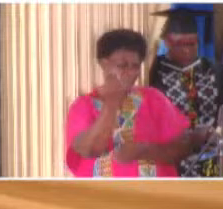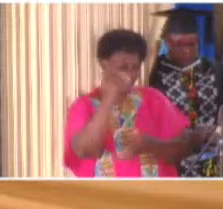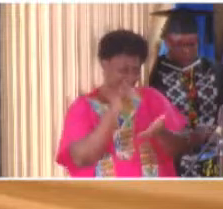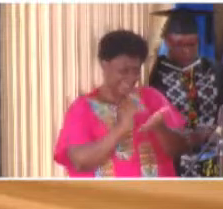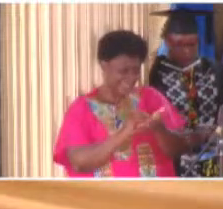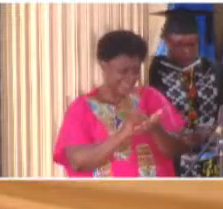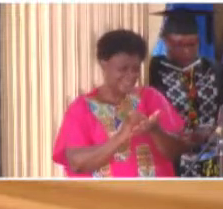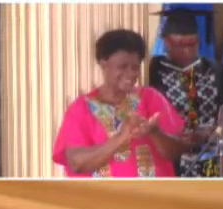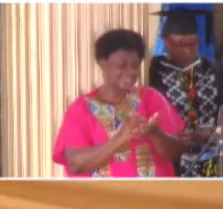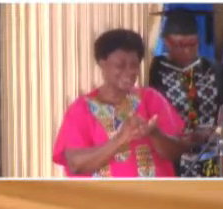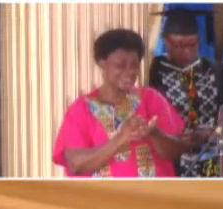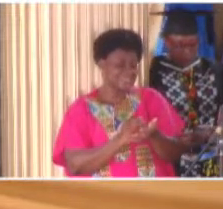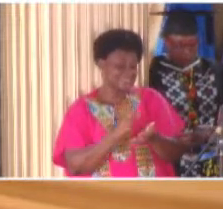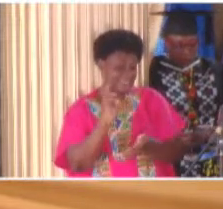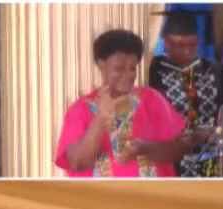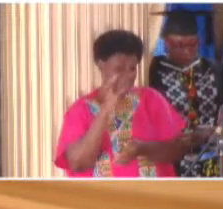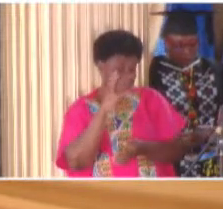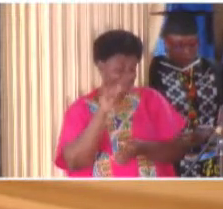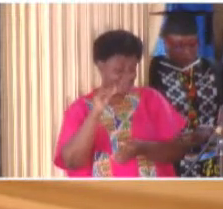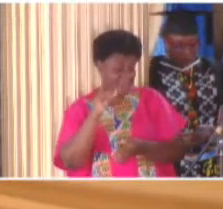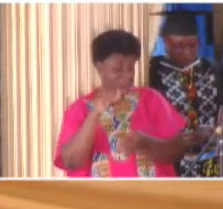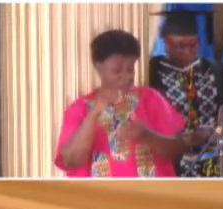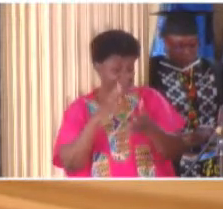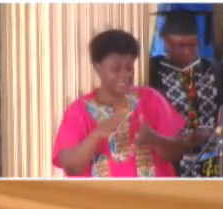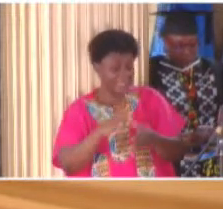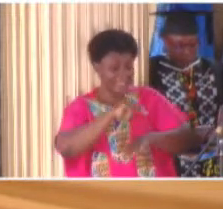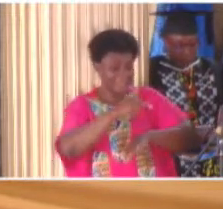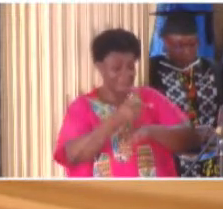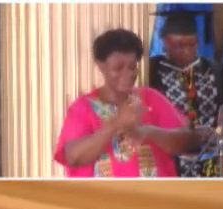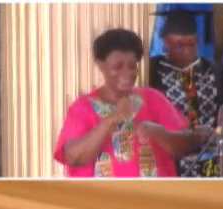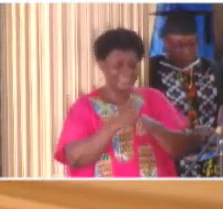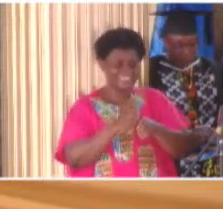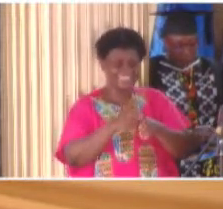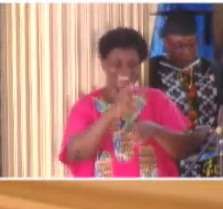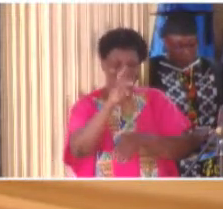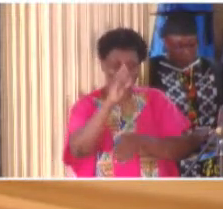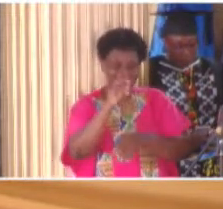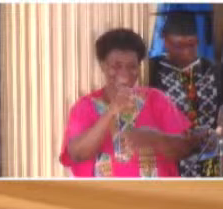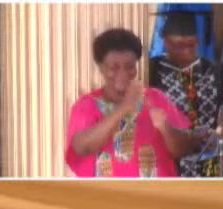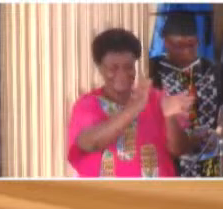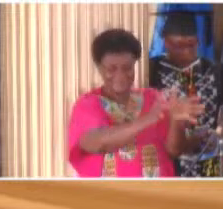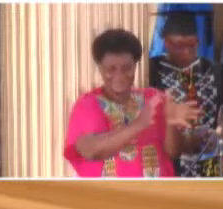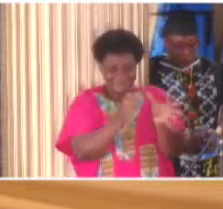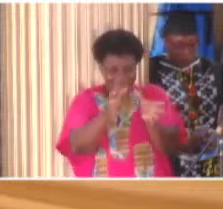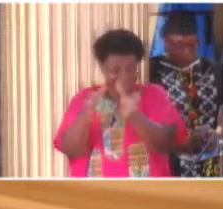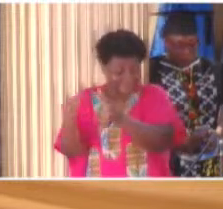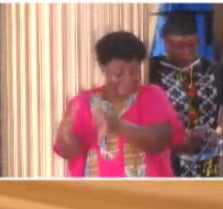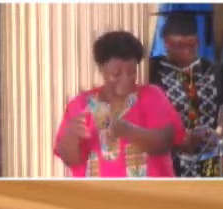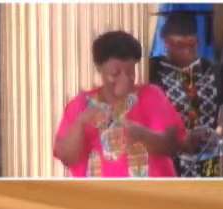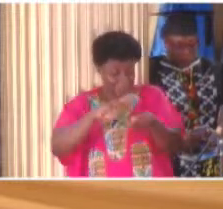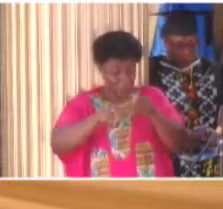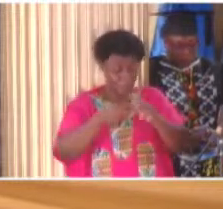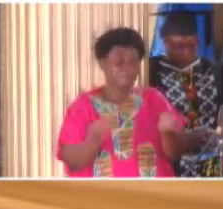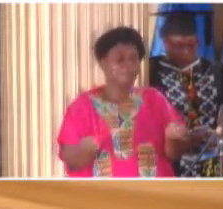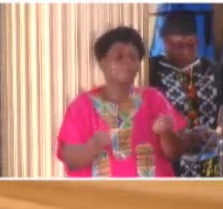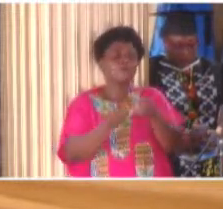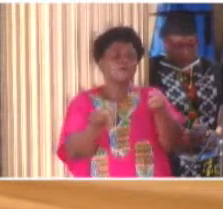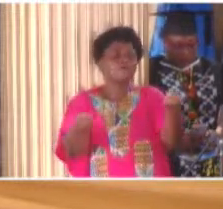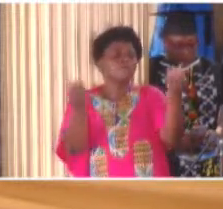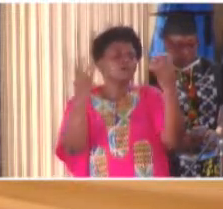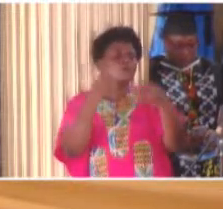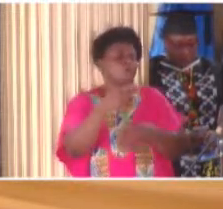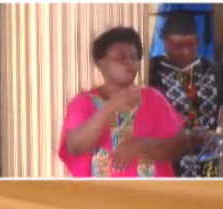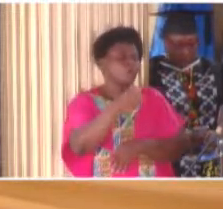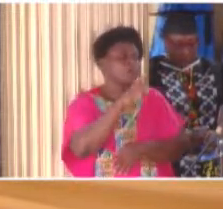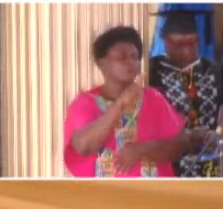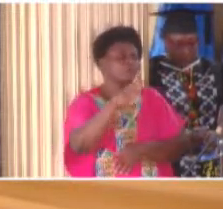15,750 students are being graduated in 17 sessions. This number is made up of 123